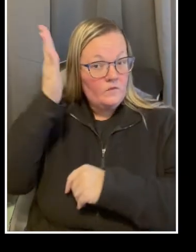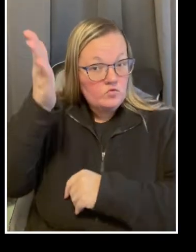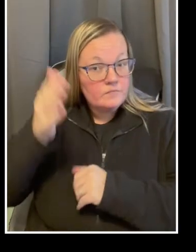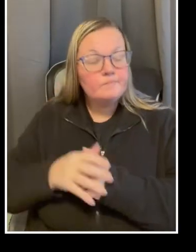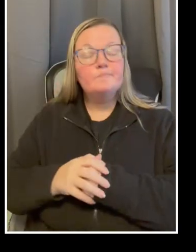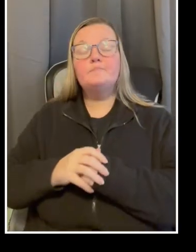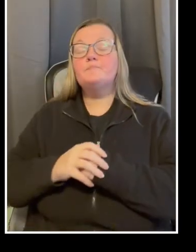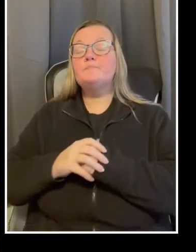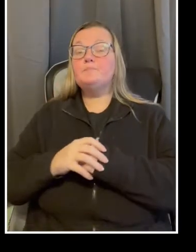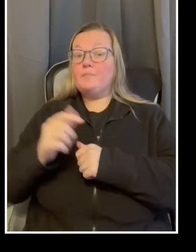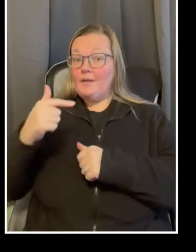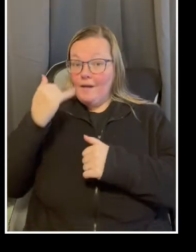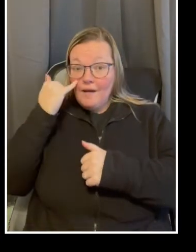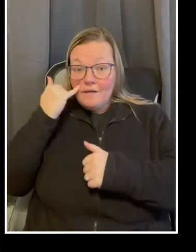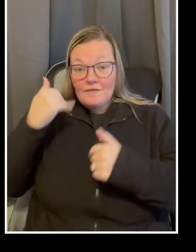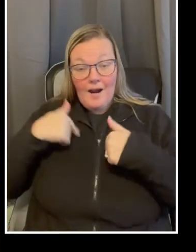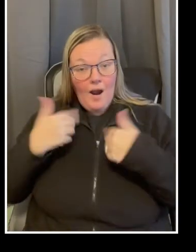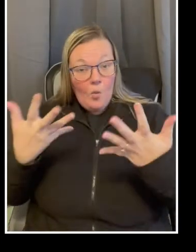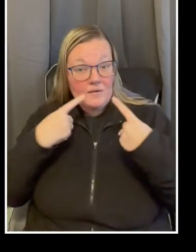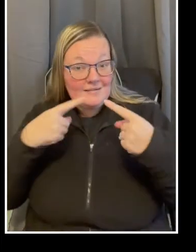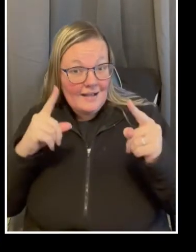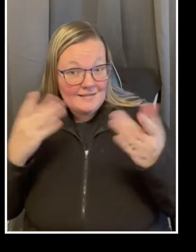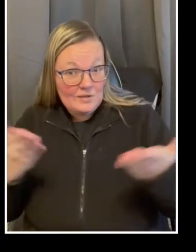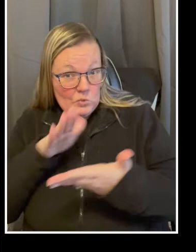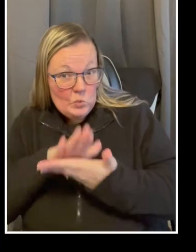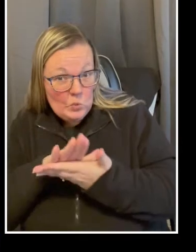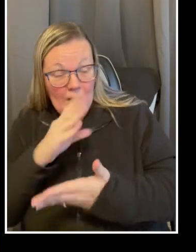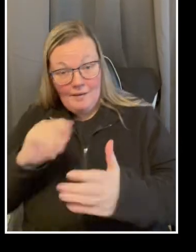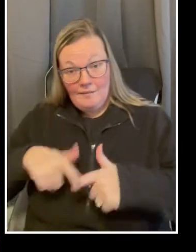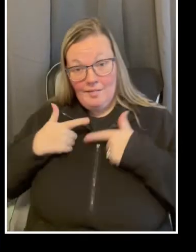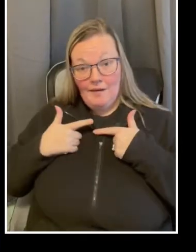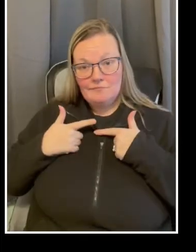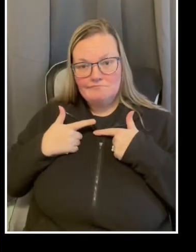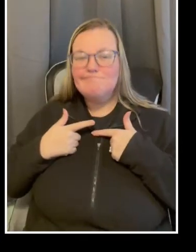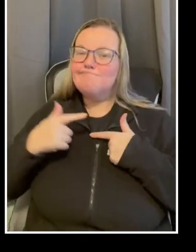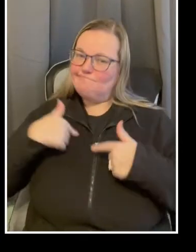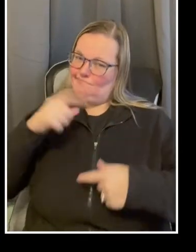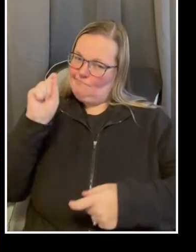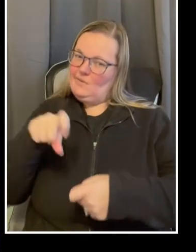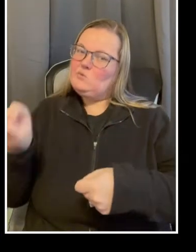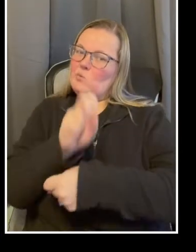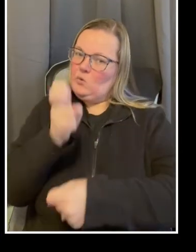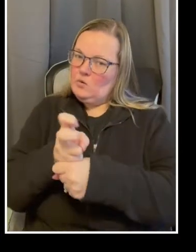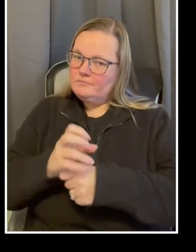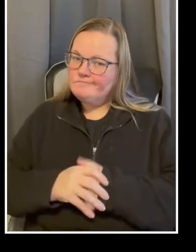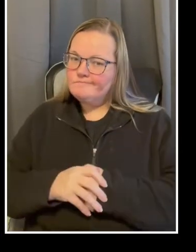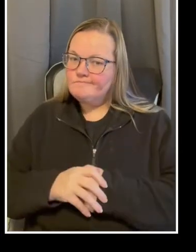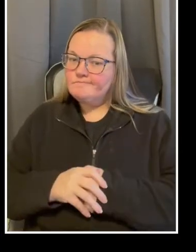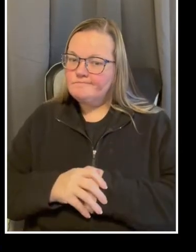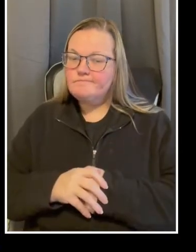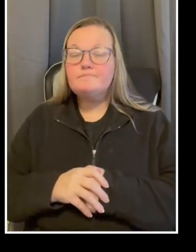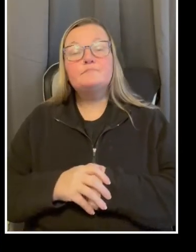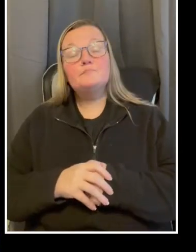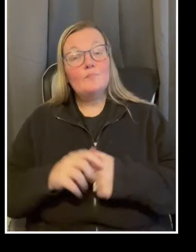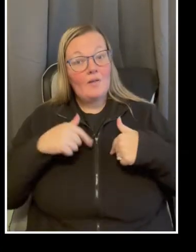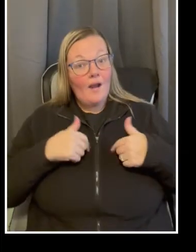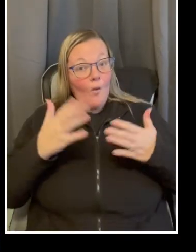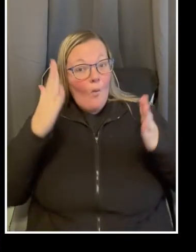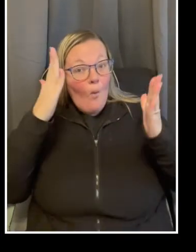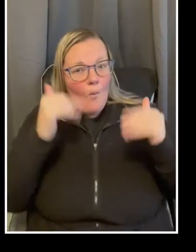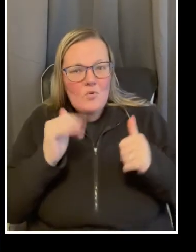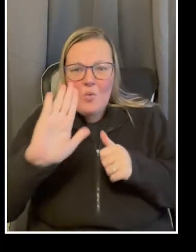I know my success in school and life is dependent on my own effort. I hope that you had a great first